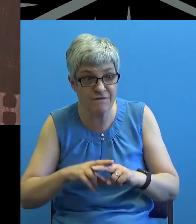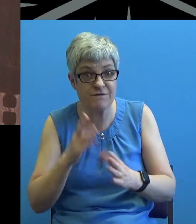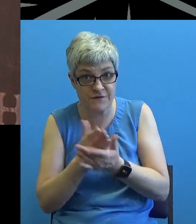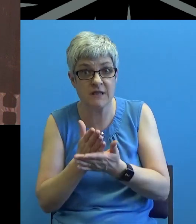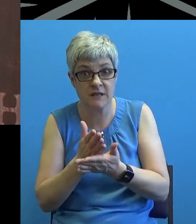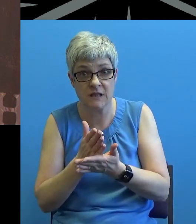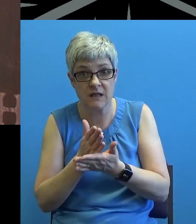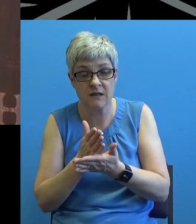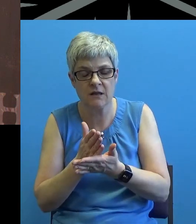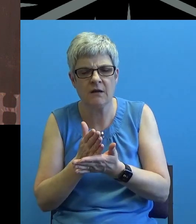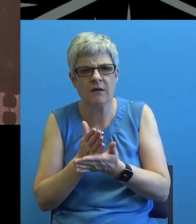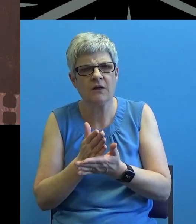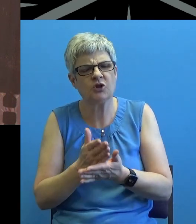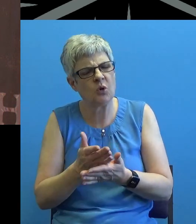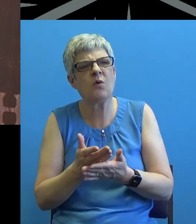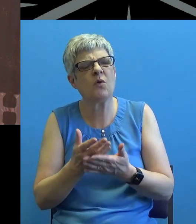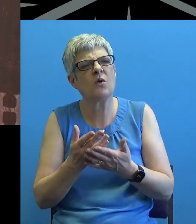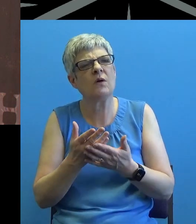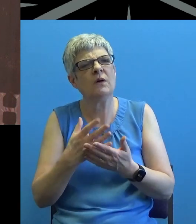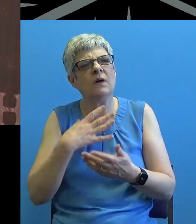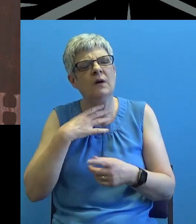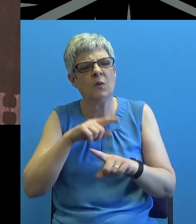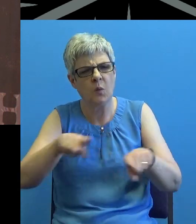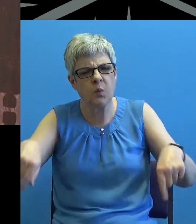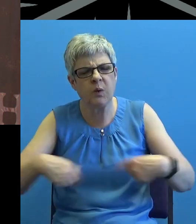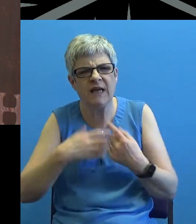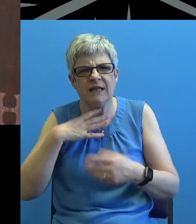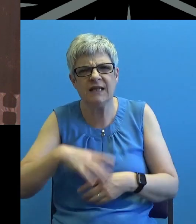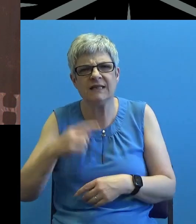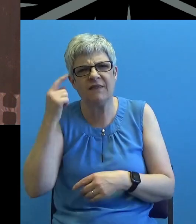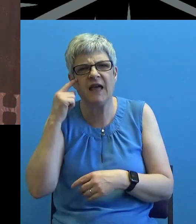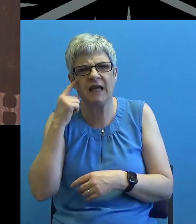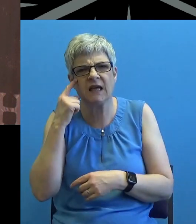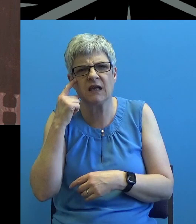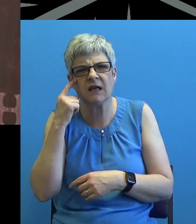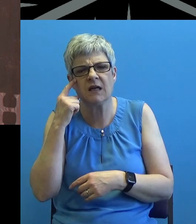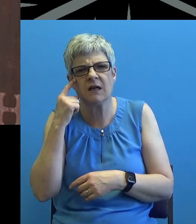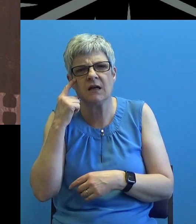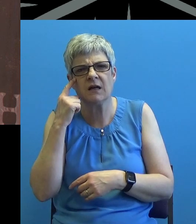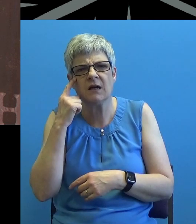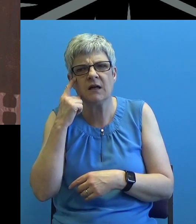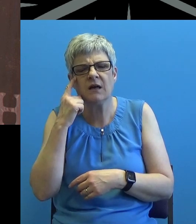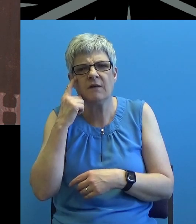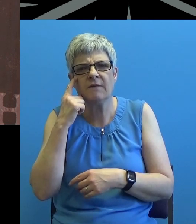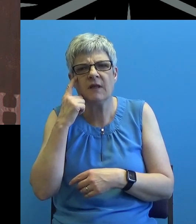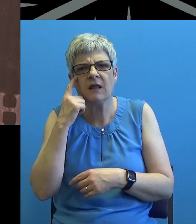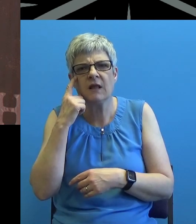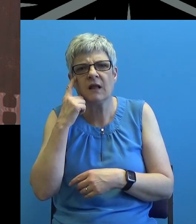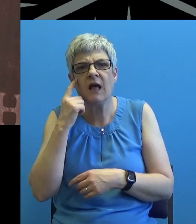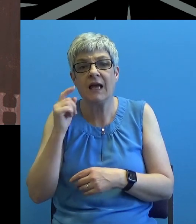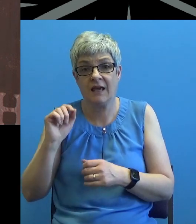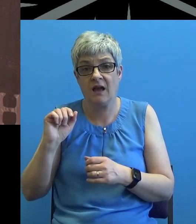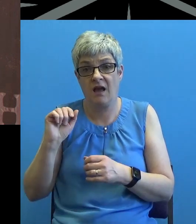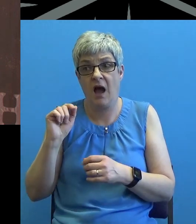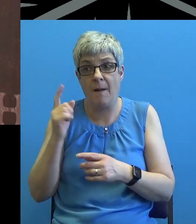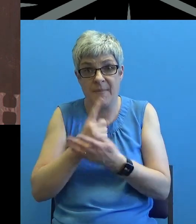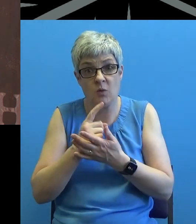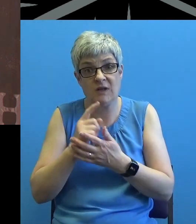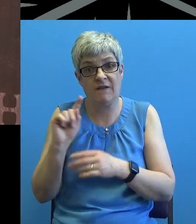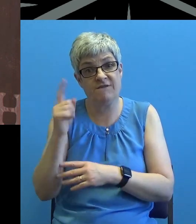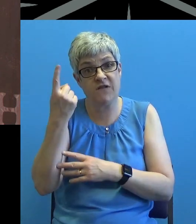If so, we need to make sure that when we do think about that, we take cues from his first coming.